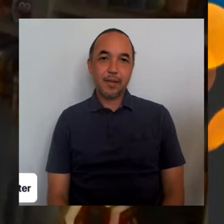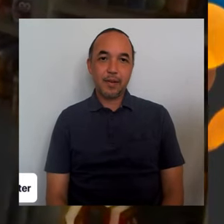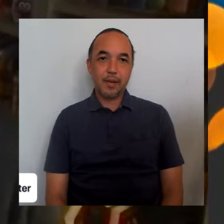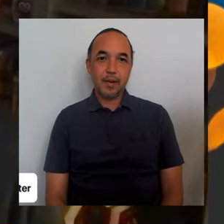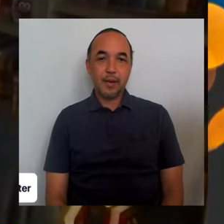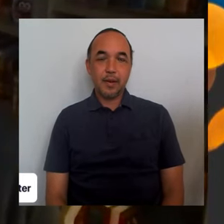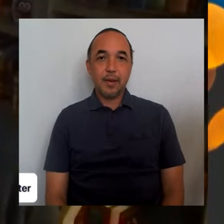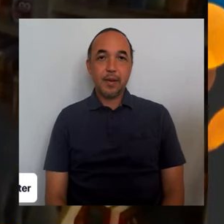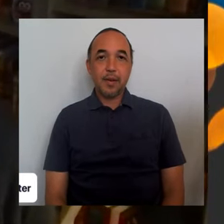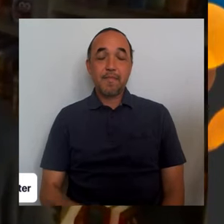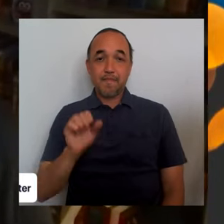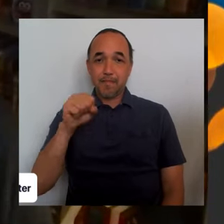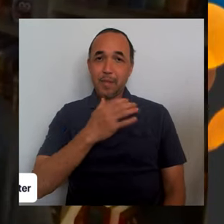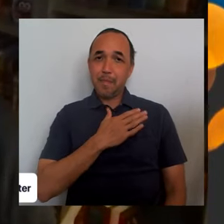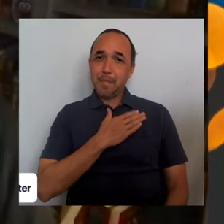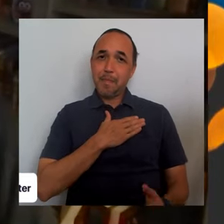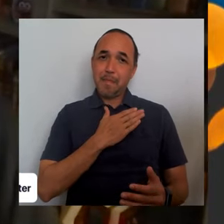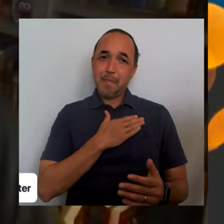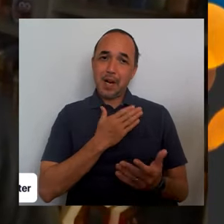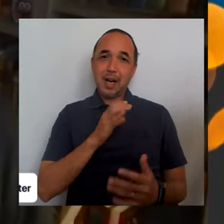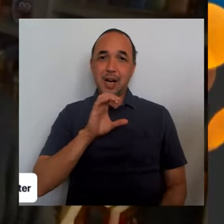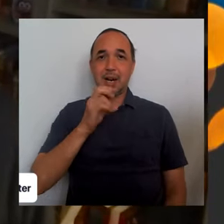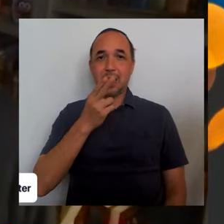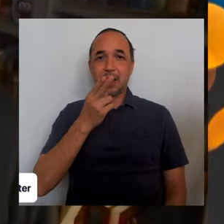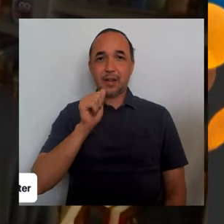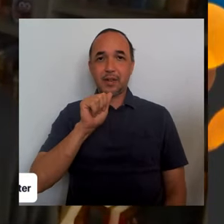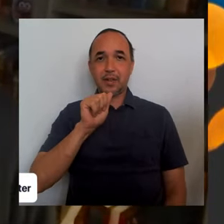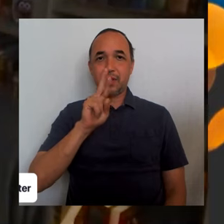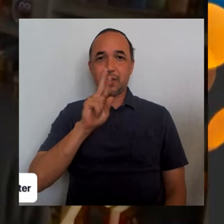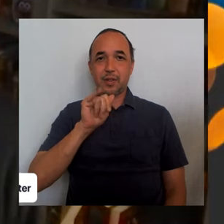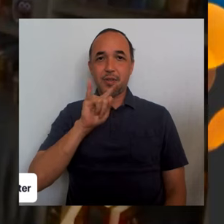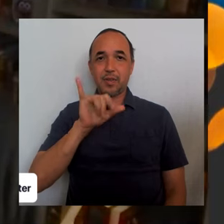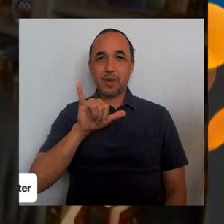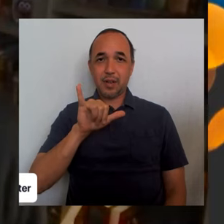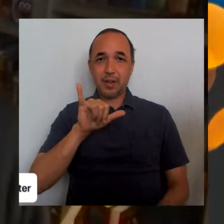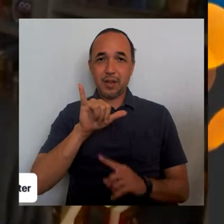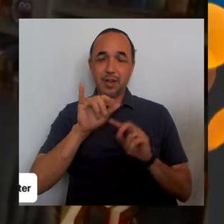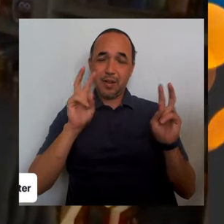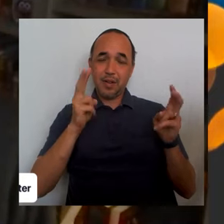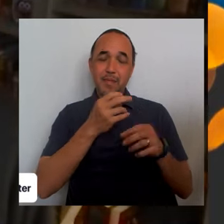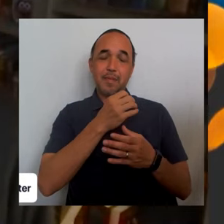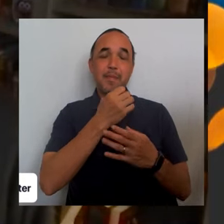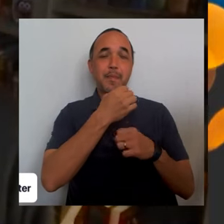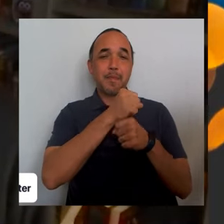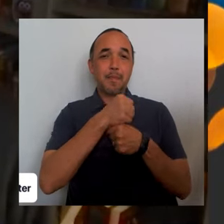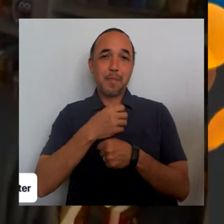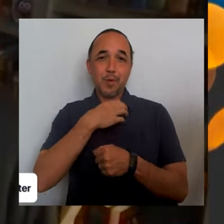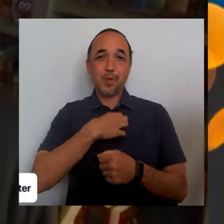Make-A-Wish Foundation, everybody. Very, very, very sweet. Who was here, as you know.